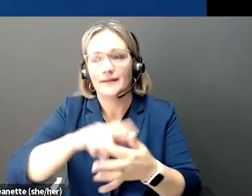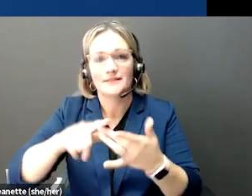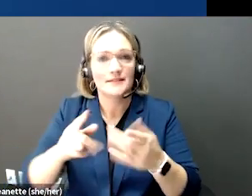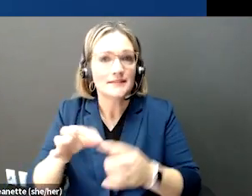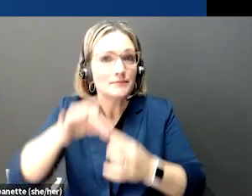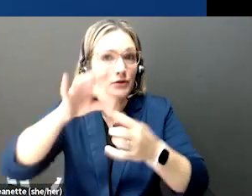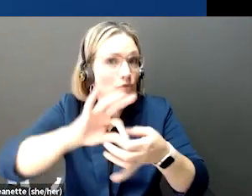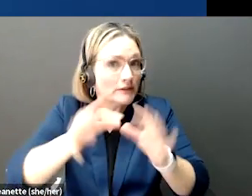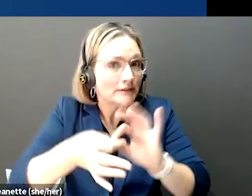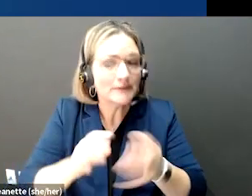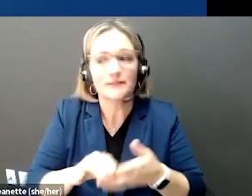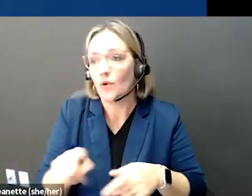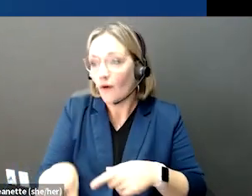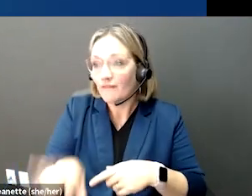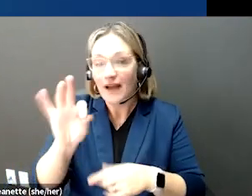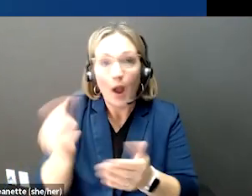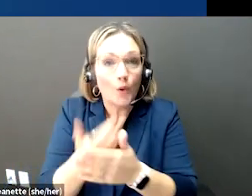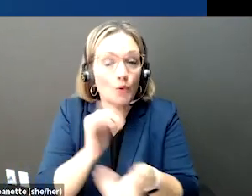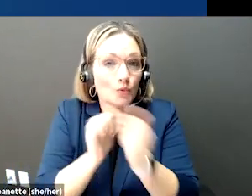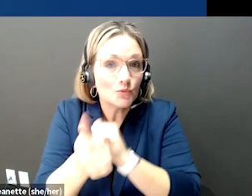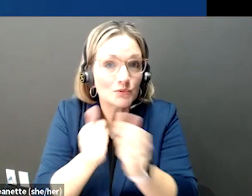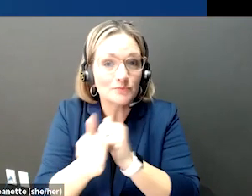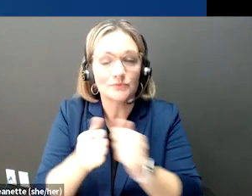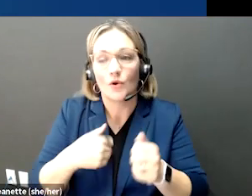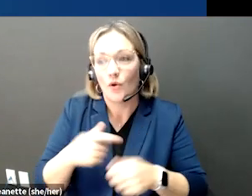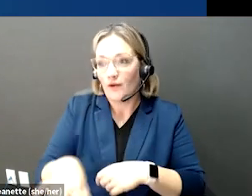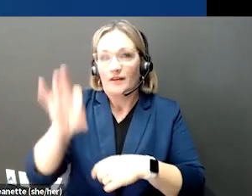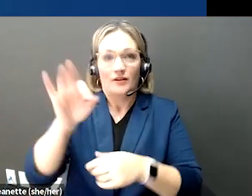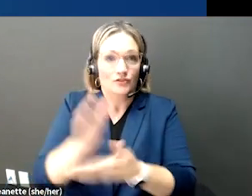a new sport, and an older child in their first part-time job.